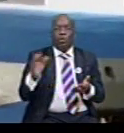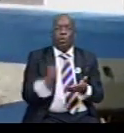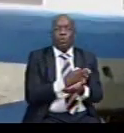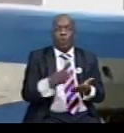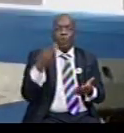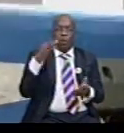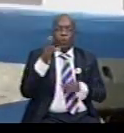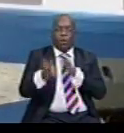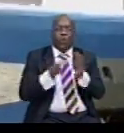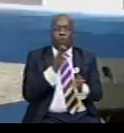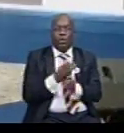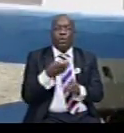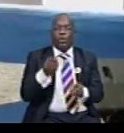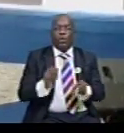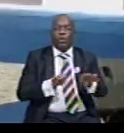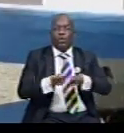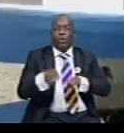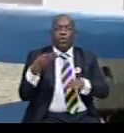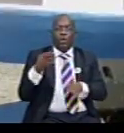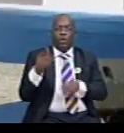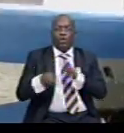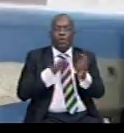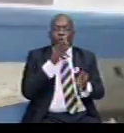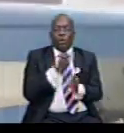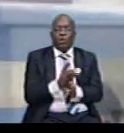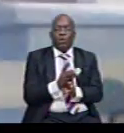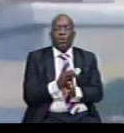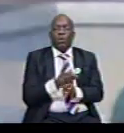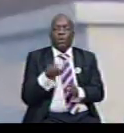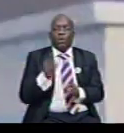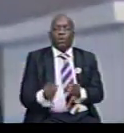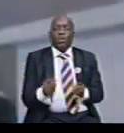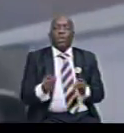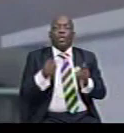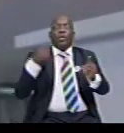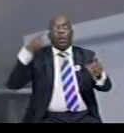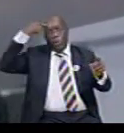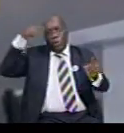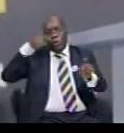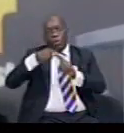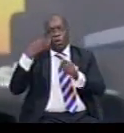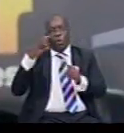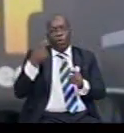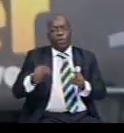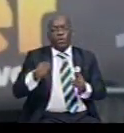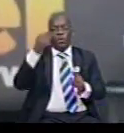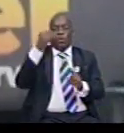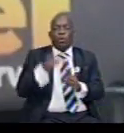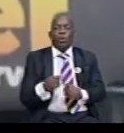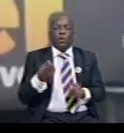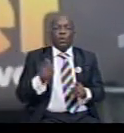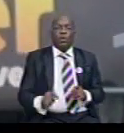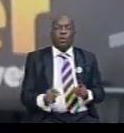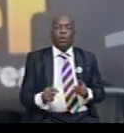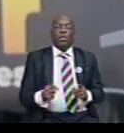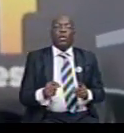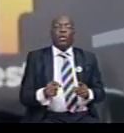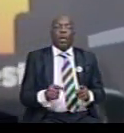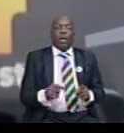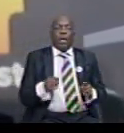the attitude of the world, and the aspirations of the world, and the ambitions of the world, and